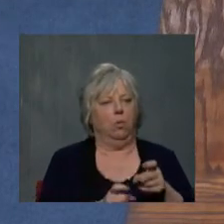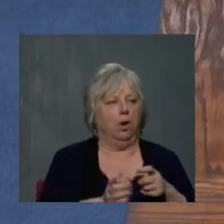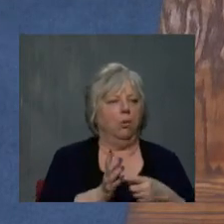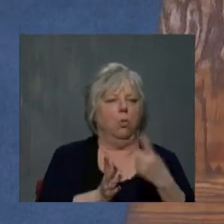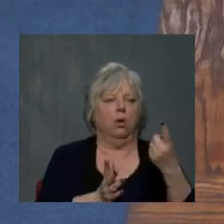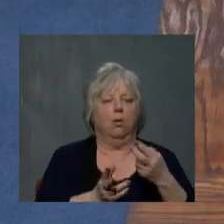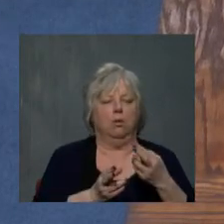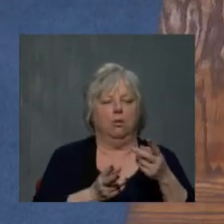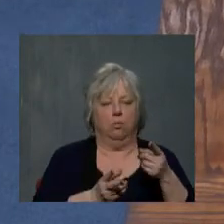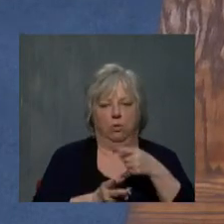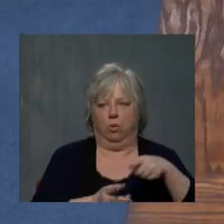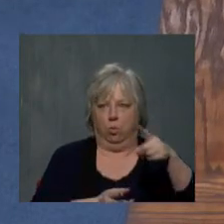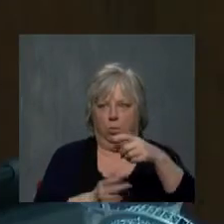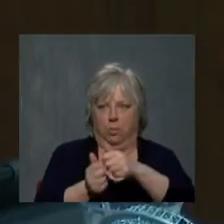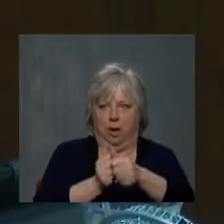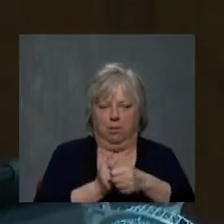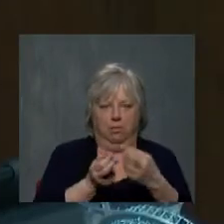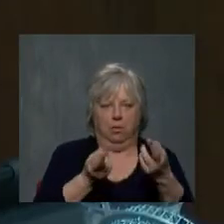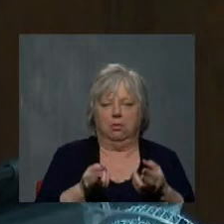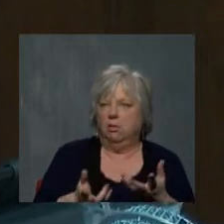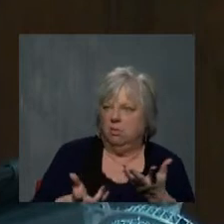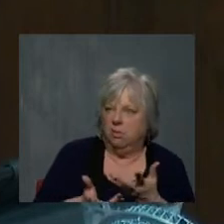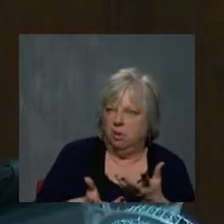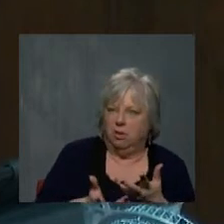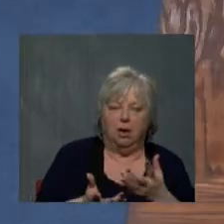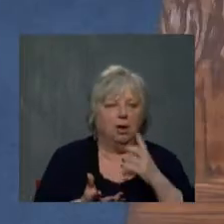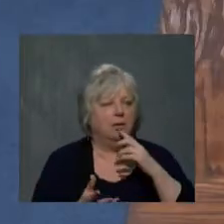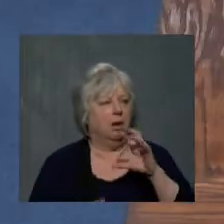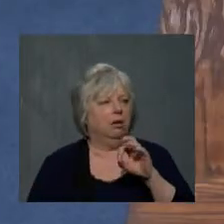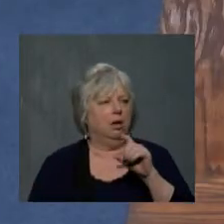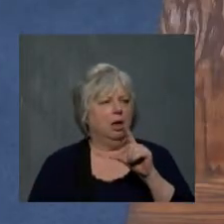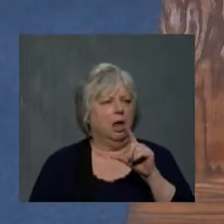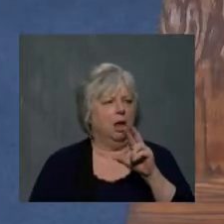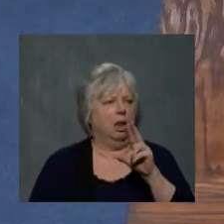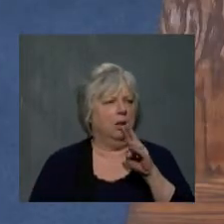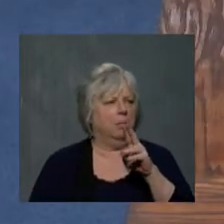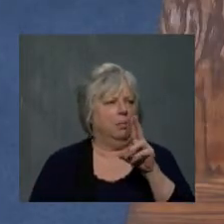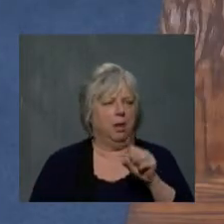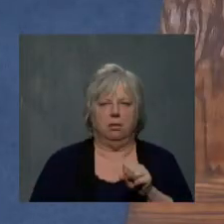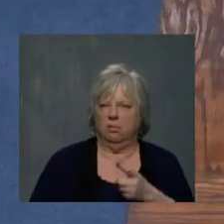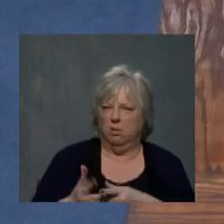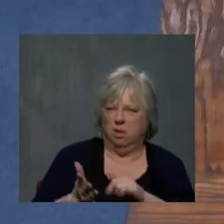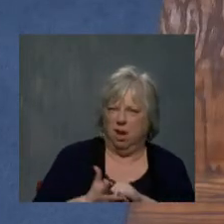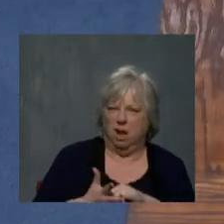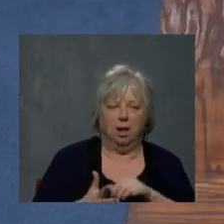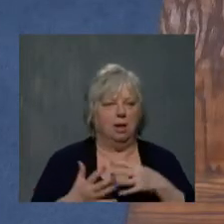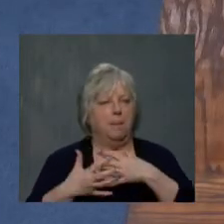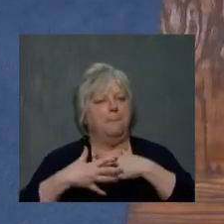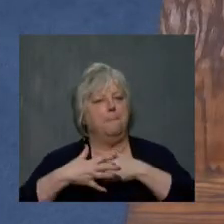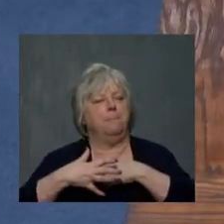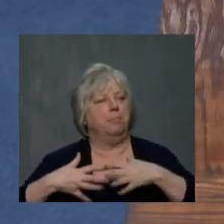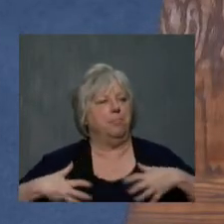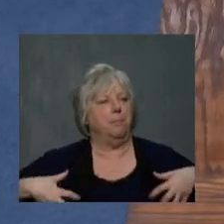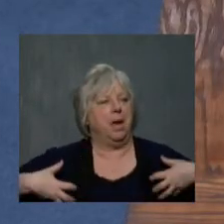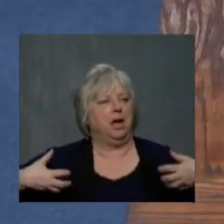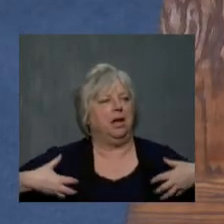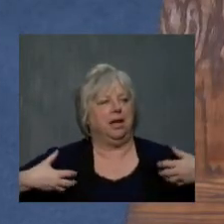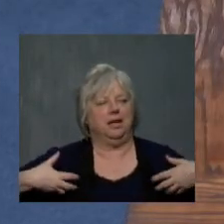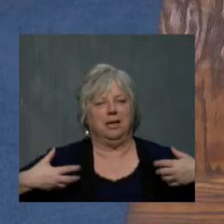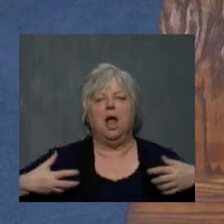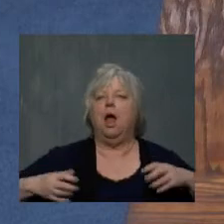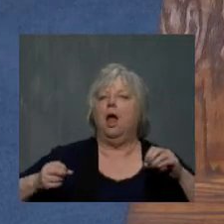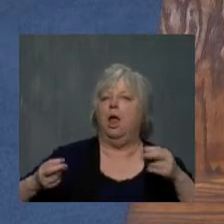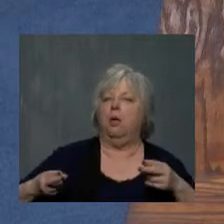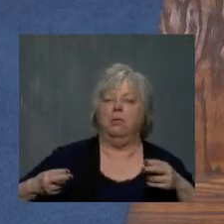this resolution is passed. What is it? It's a colobus, which what is that? A monkey. Oh. It's a black and